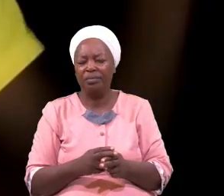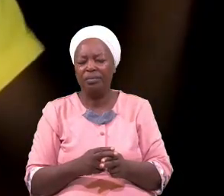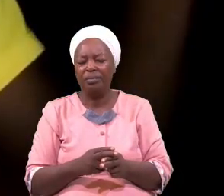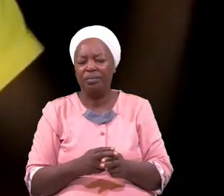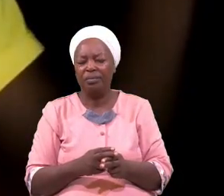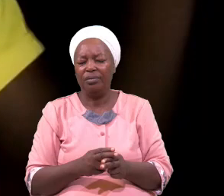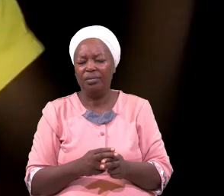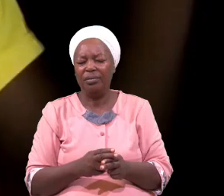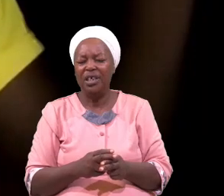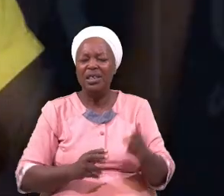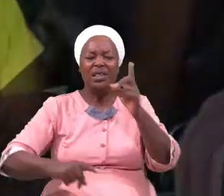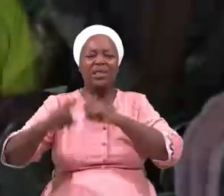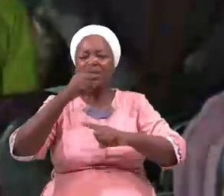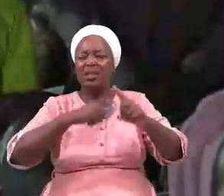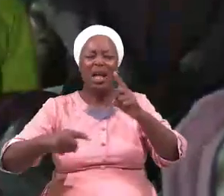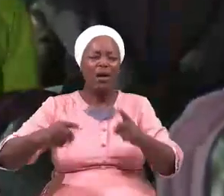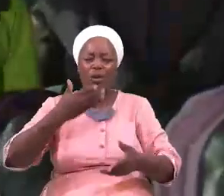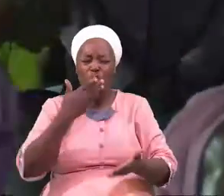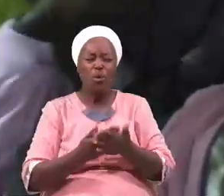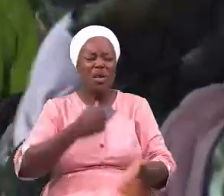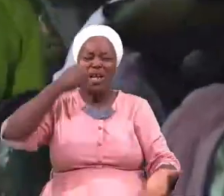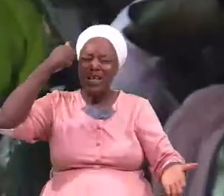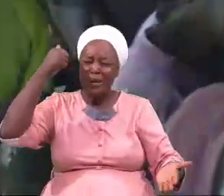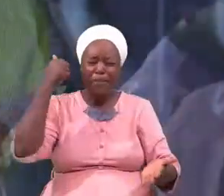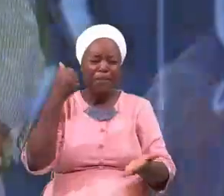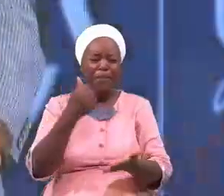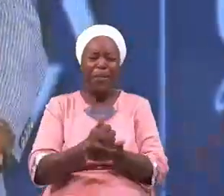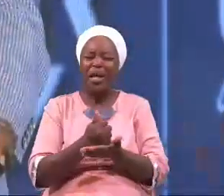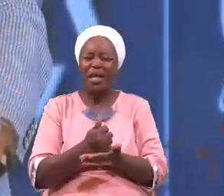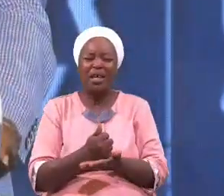Say good amen.